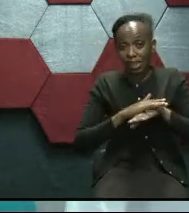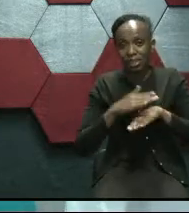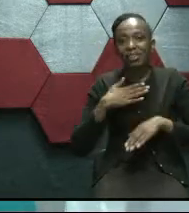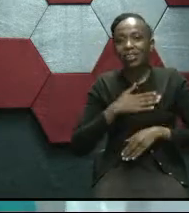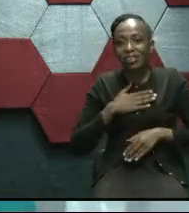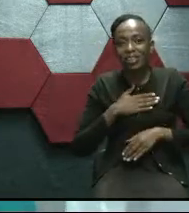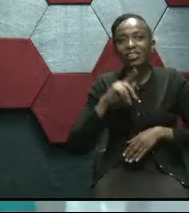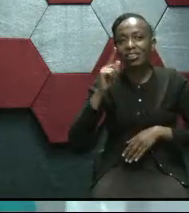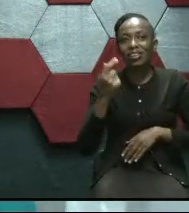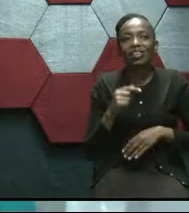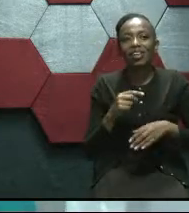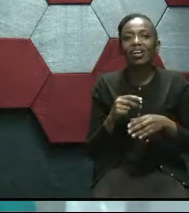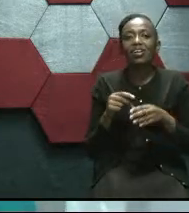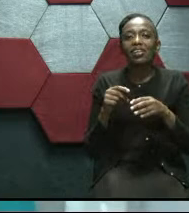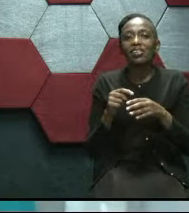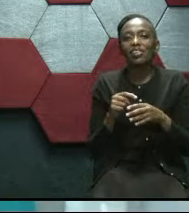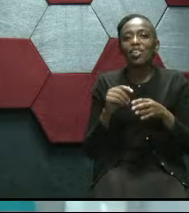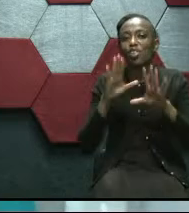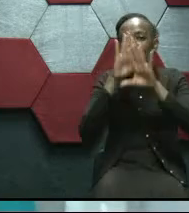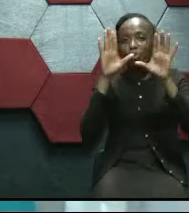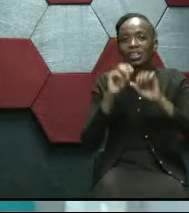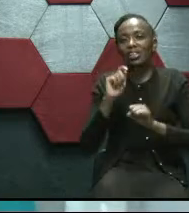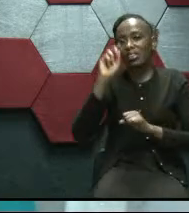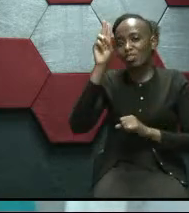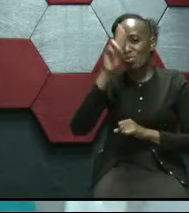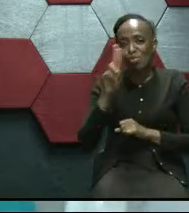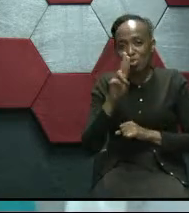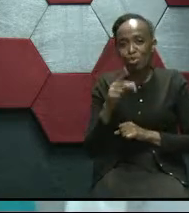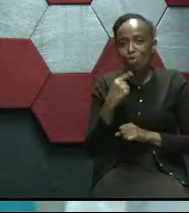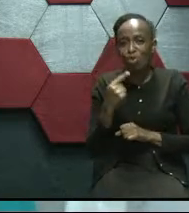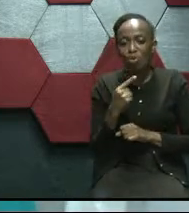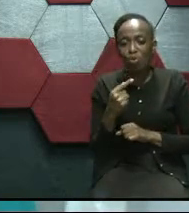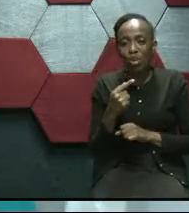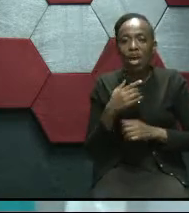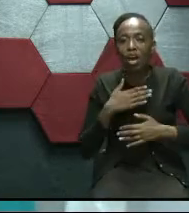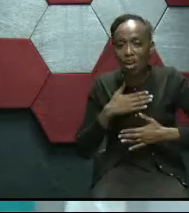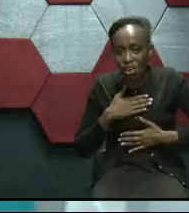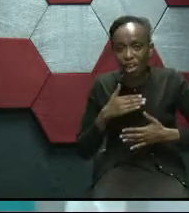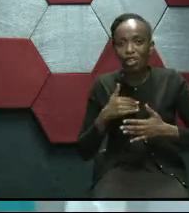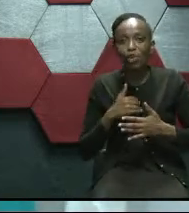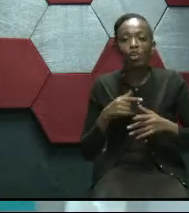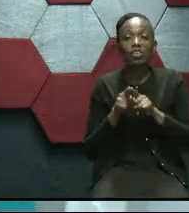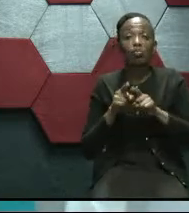Exhibition. His Excellency, President Kenyatta, whom we are so honored